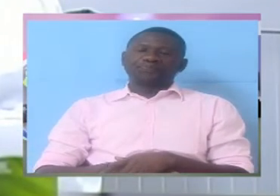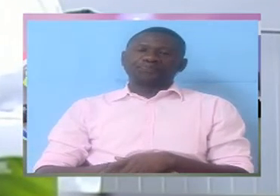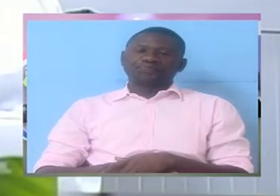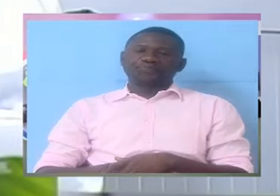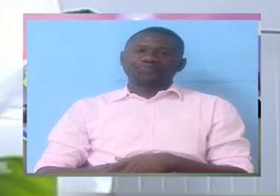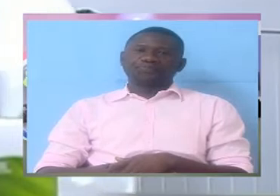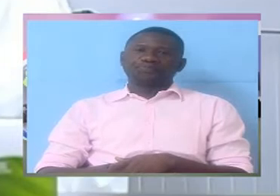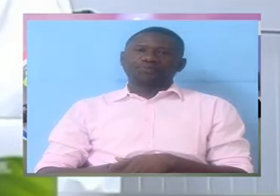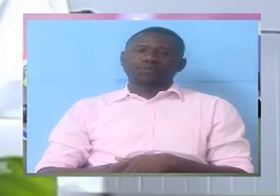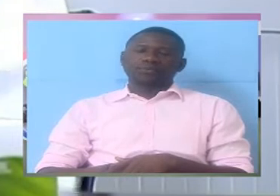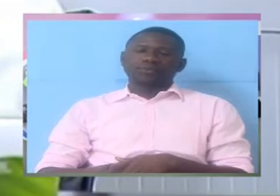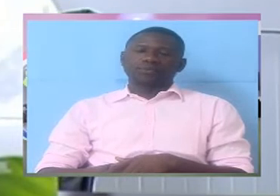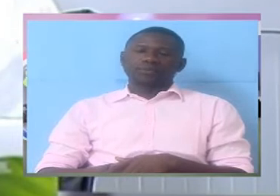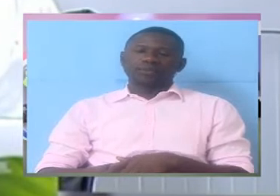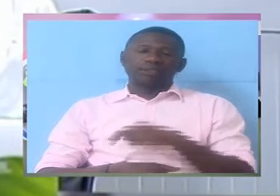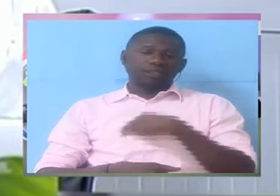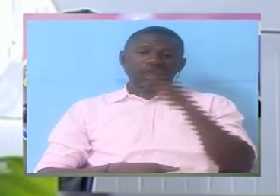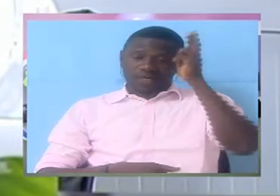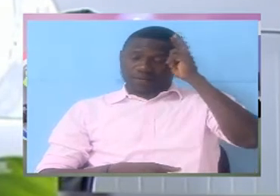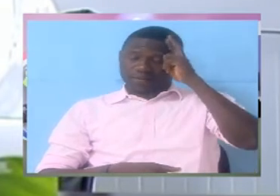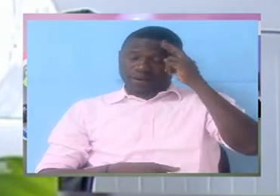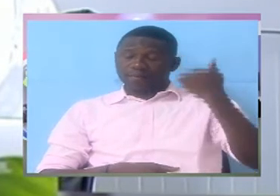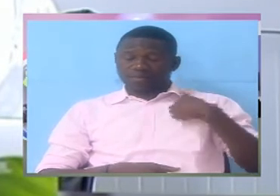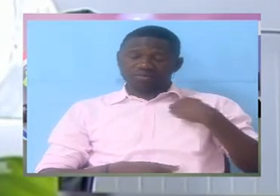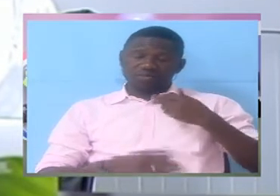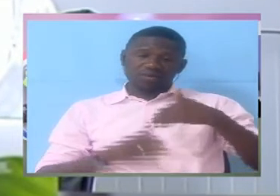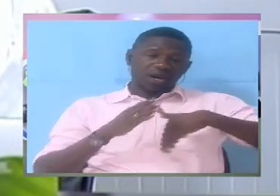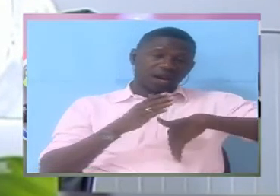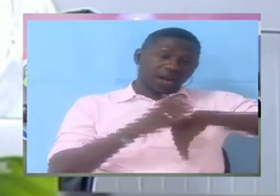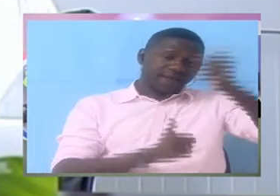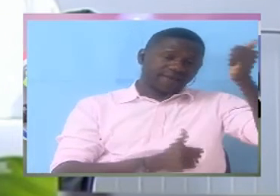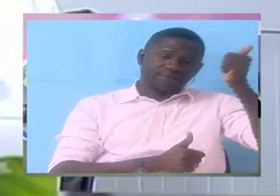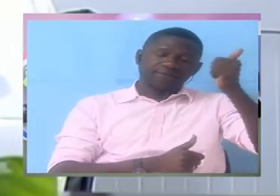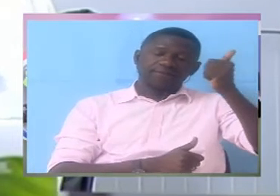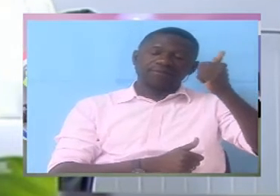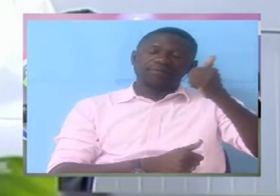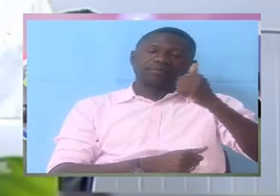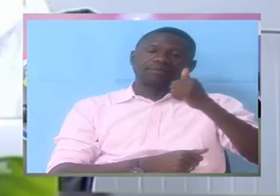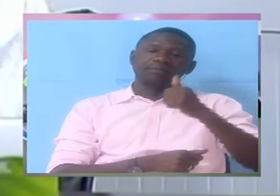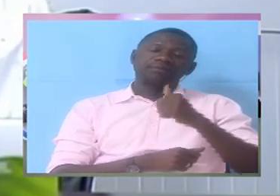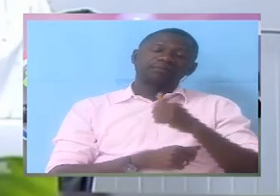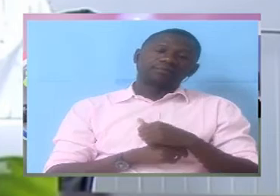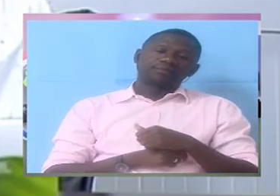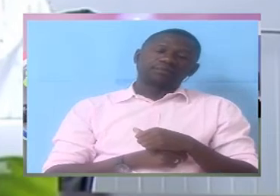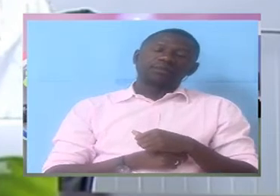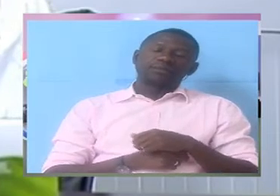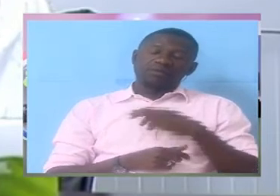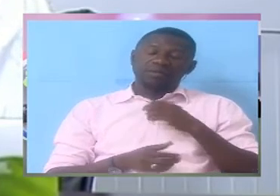these people left ñi molu botaji we are on the run